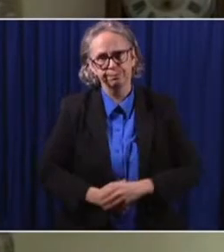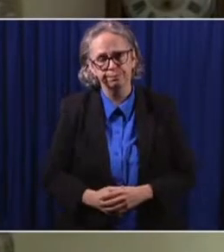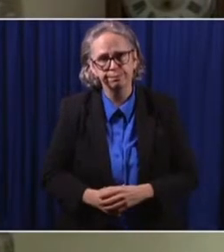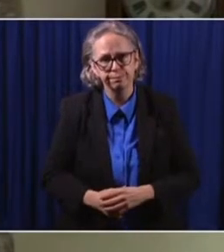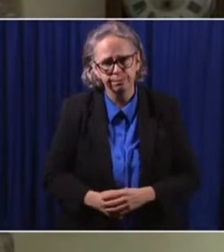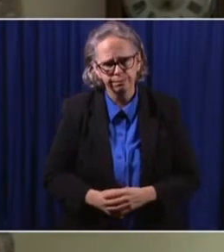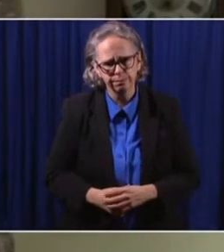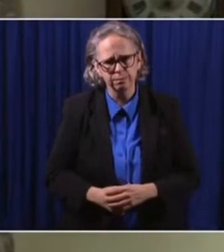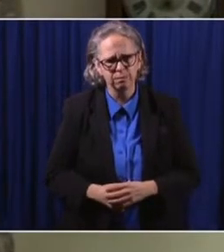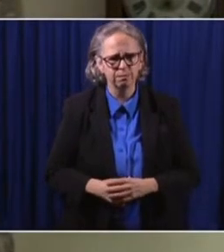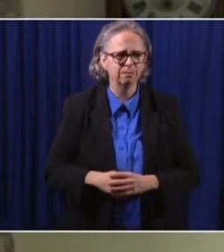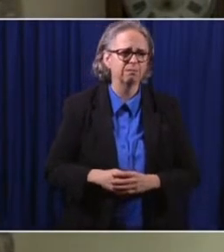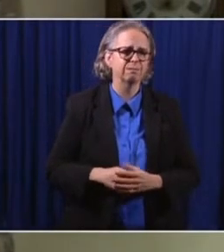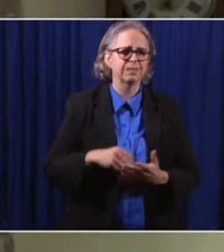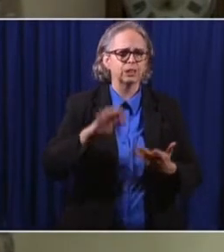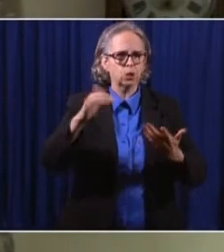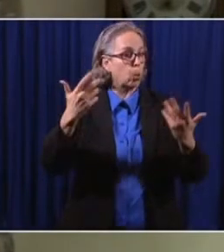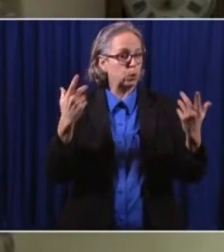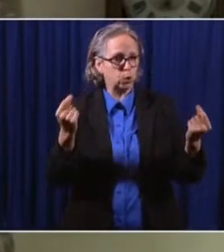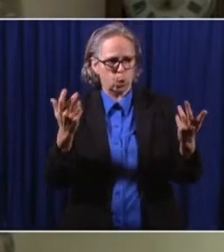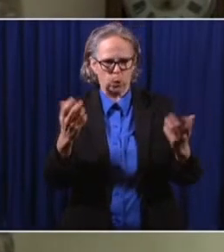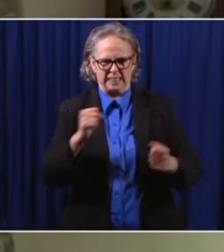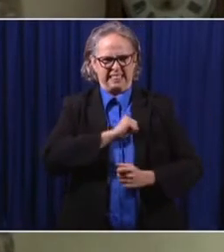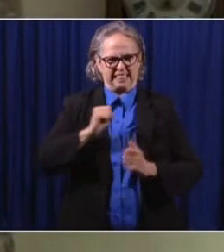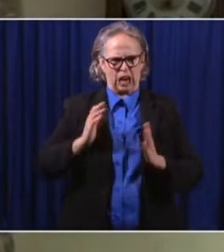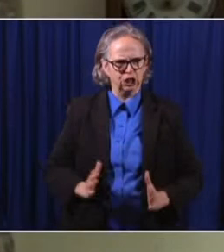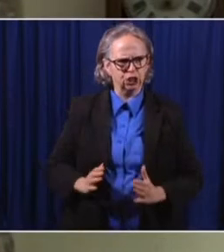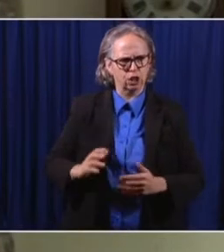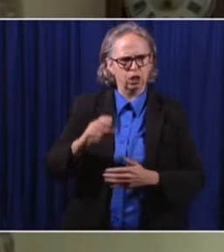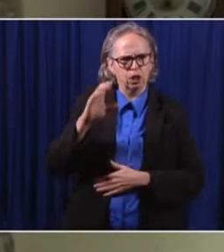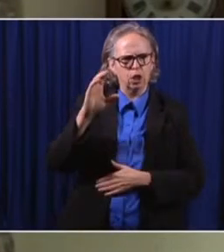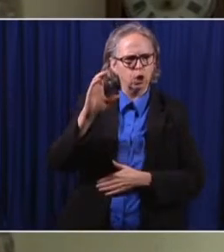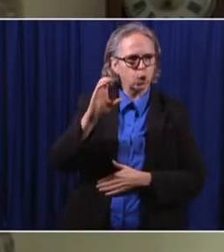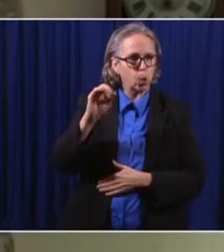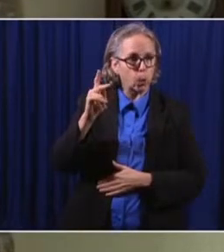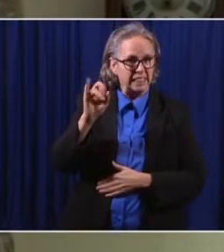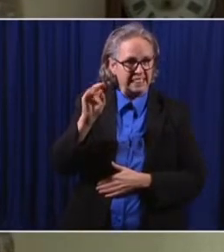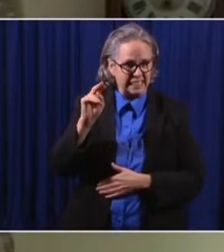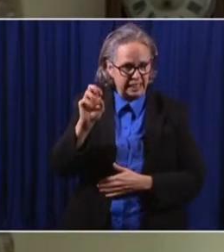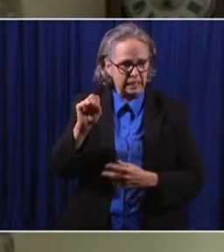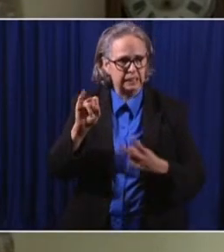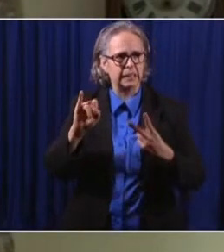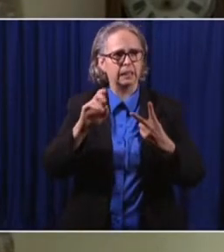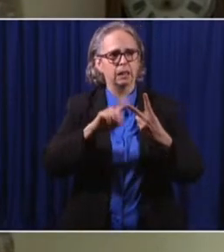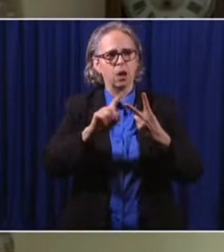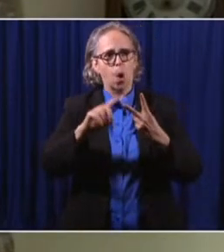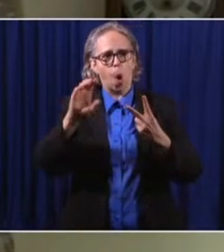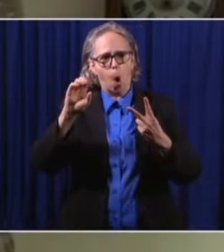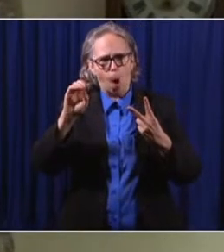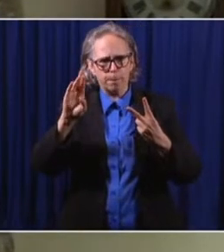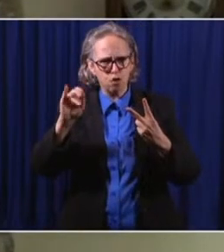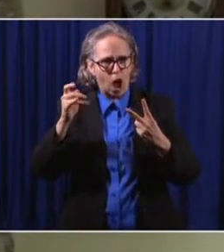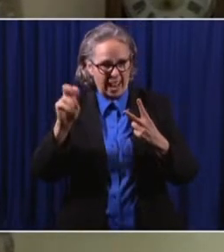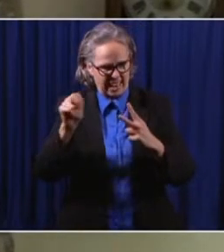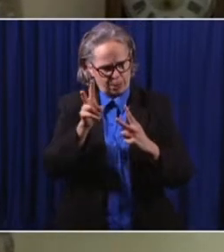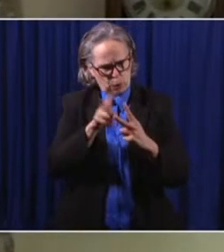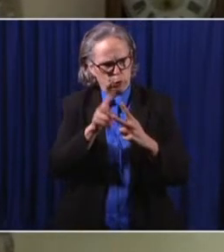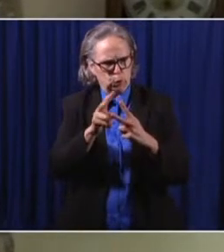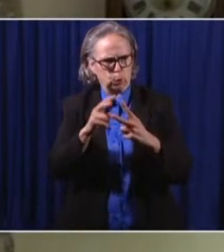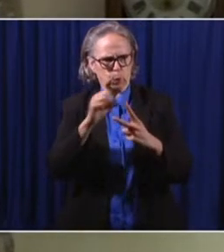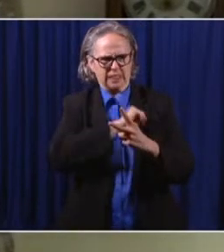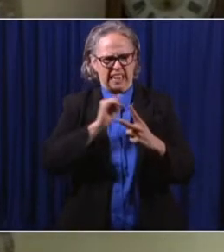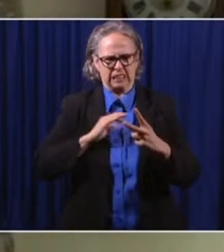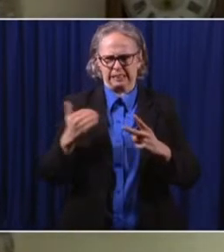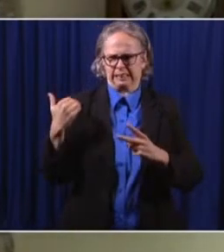Senators Coonsey and O'Brien in the state legislature to introduce the Hands-Free Ohio bill in February to get tougher on the use